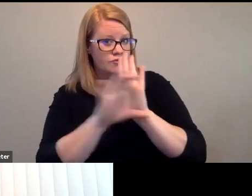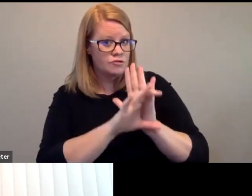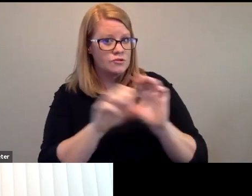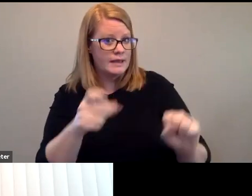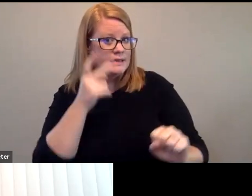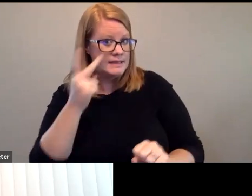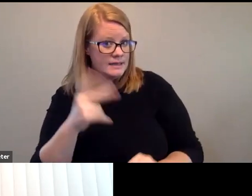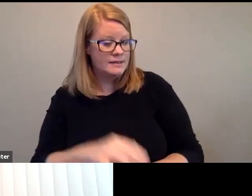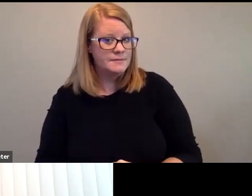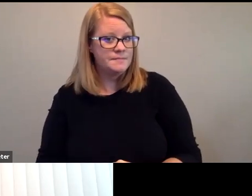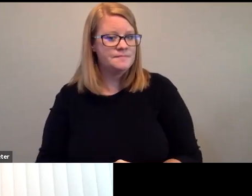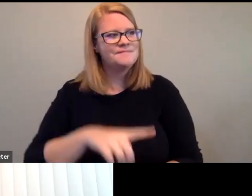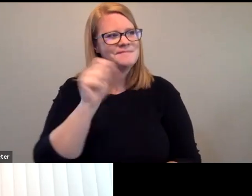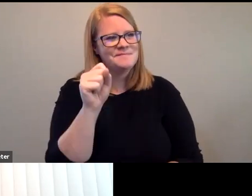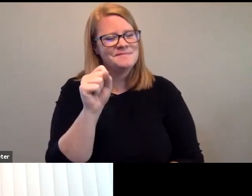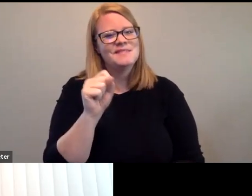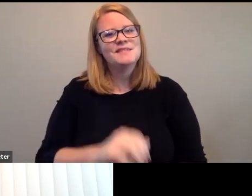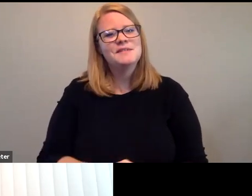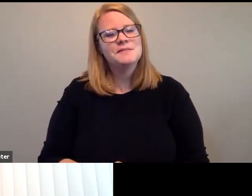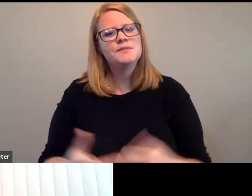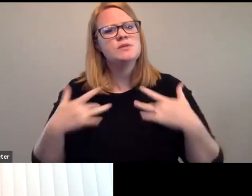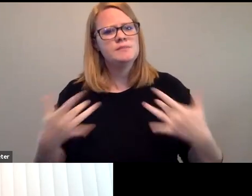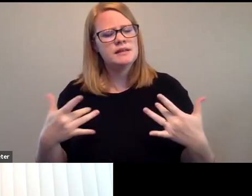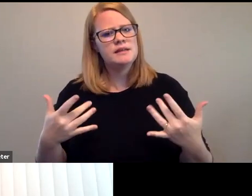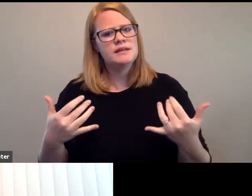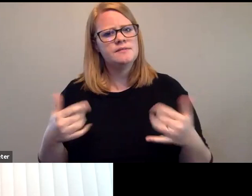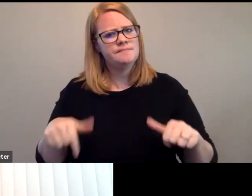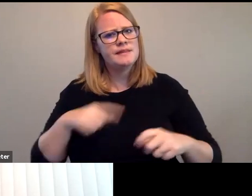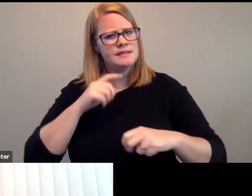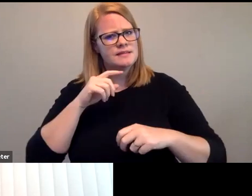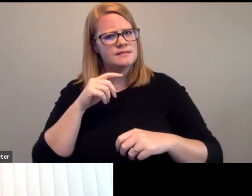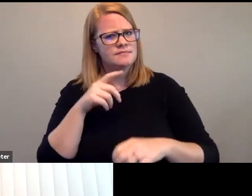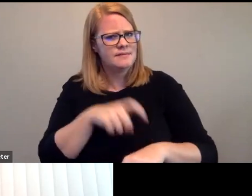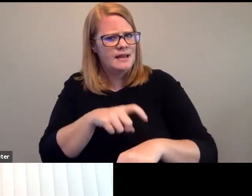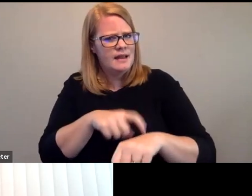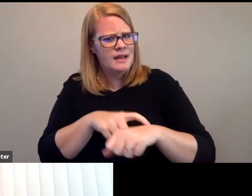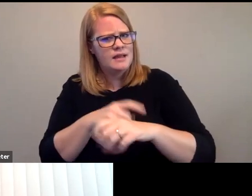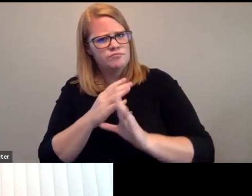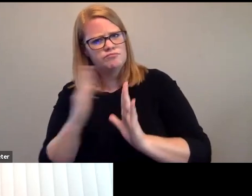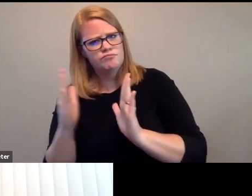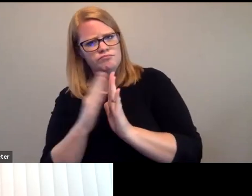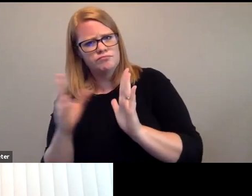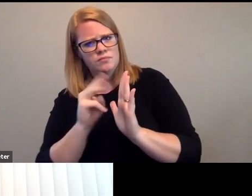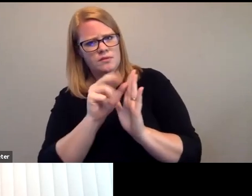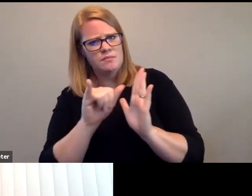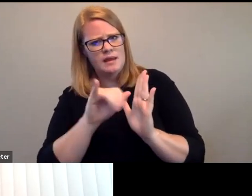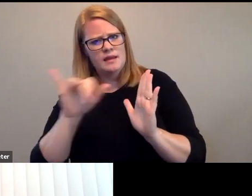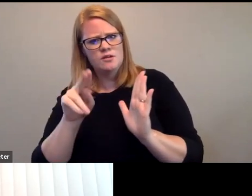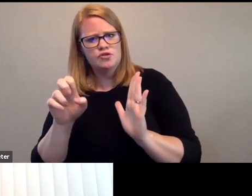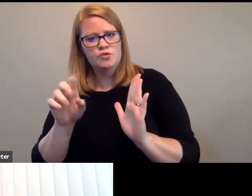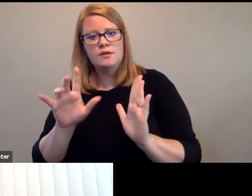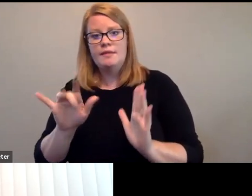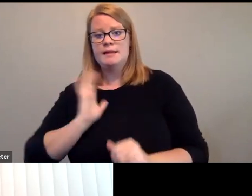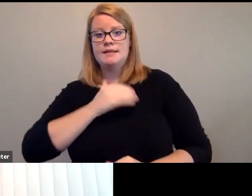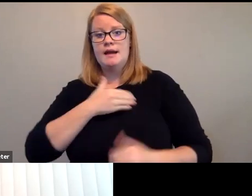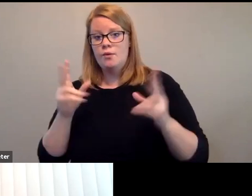Okay. Yeah, this time of year for us, signifies the new year. Before we all had